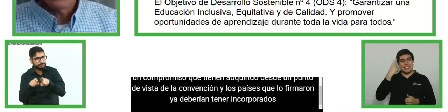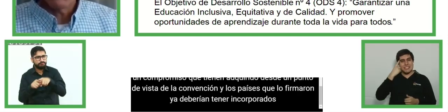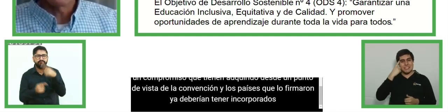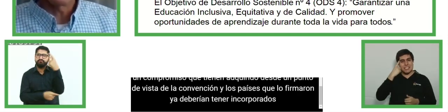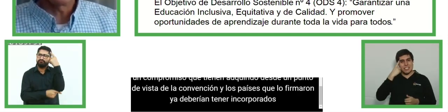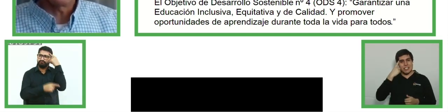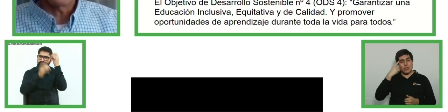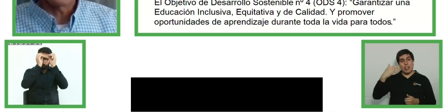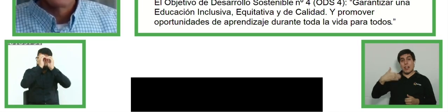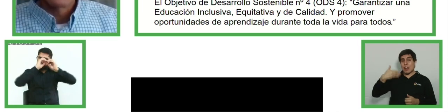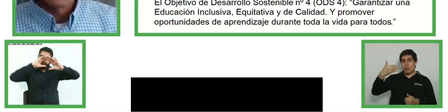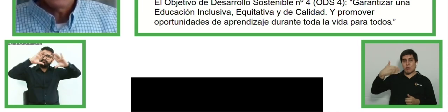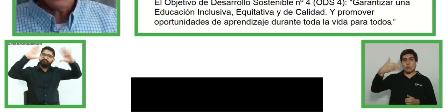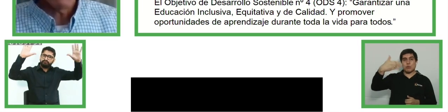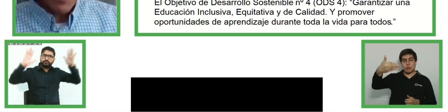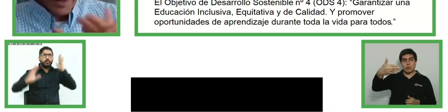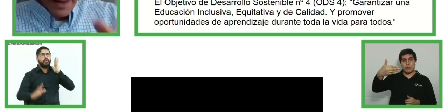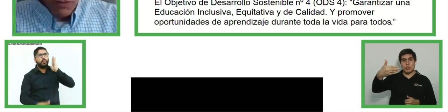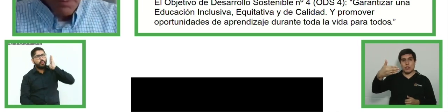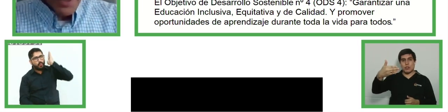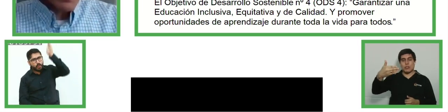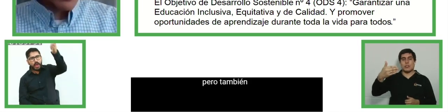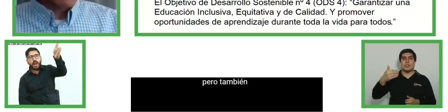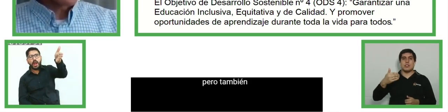the future that is